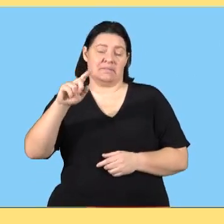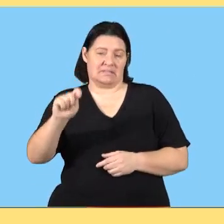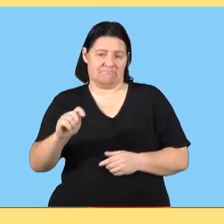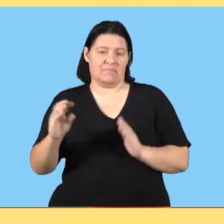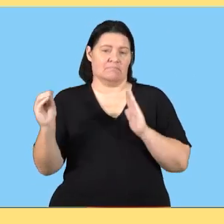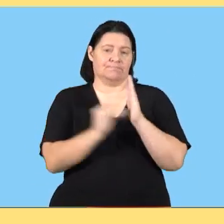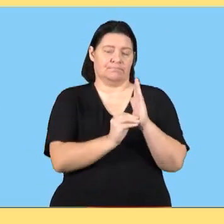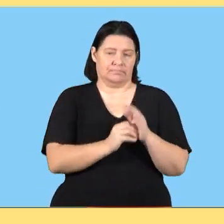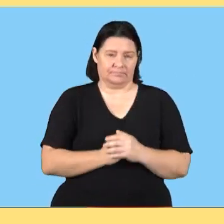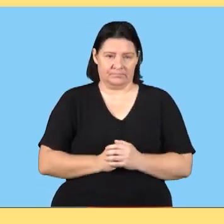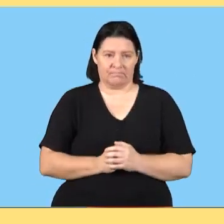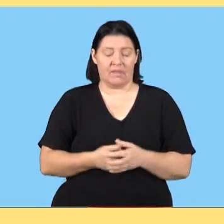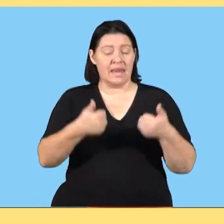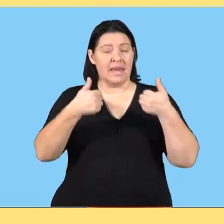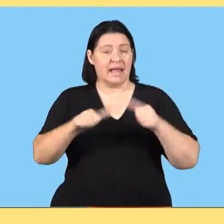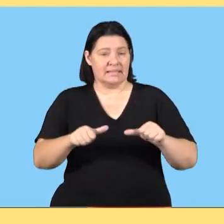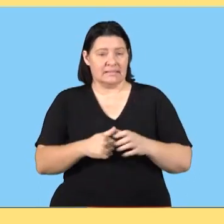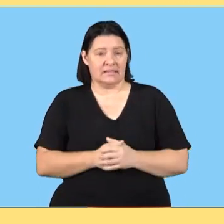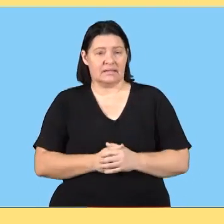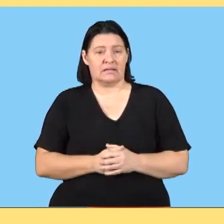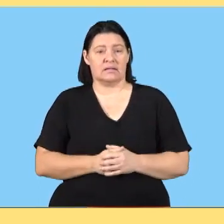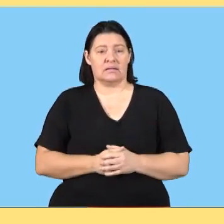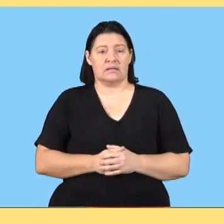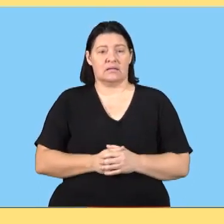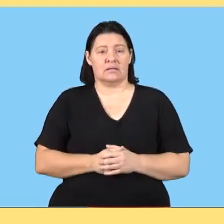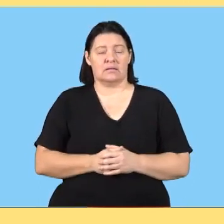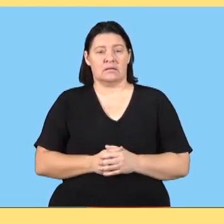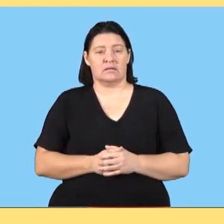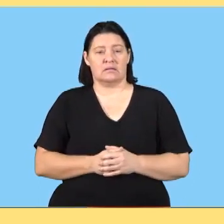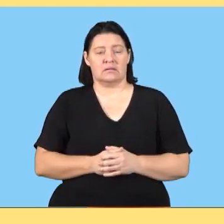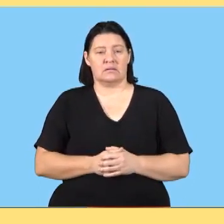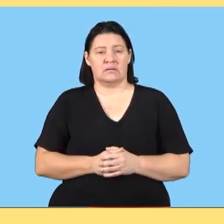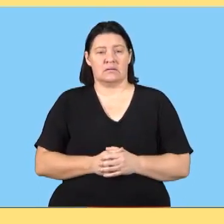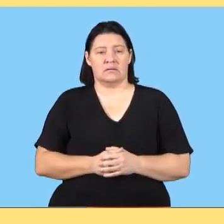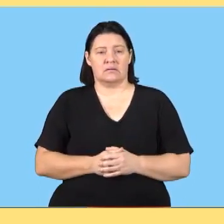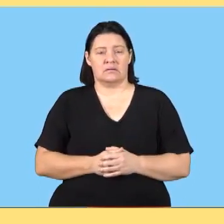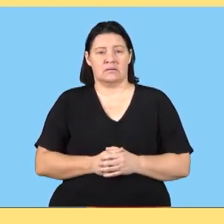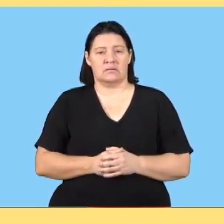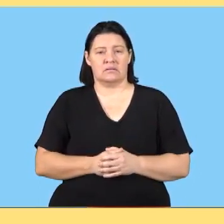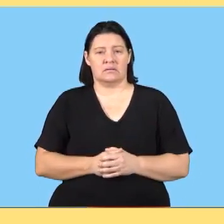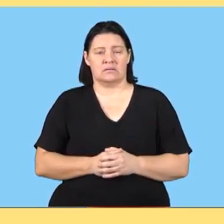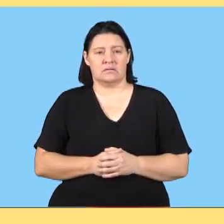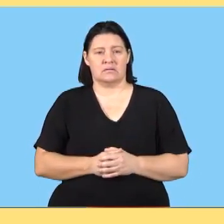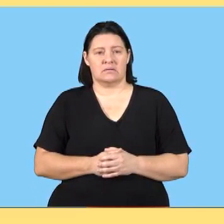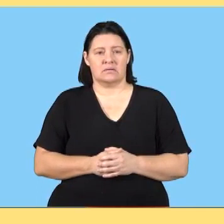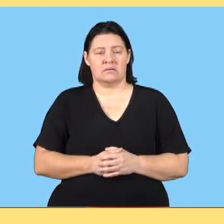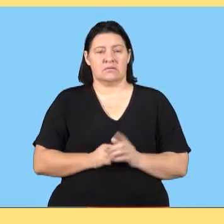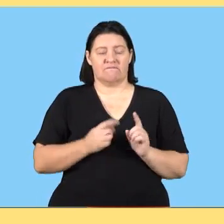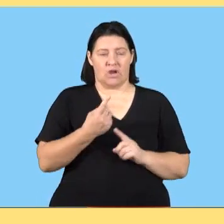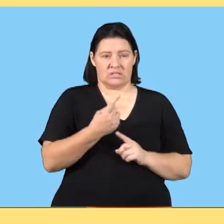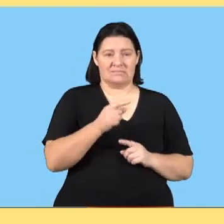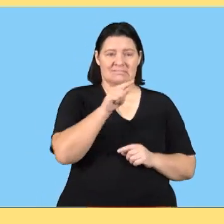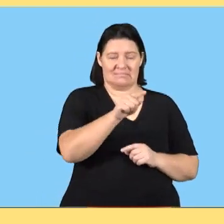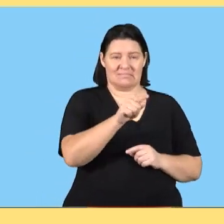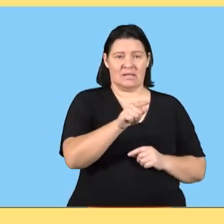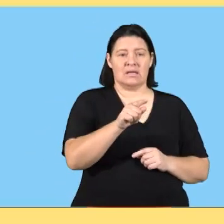debts. And the next account is C. Bernard, who is my debtor. So